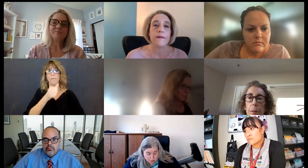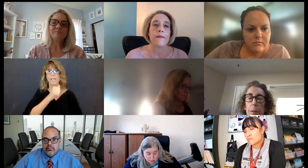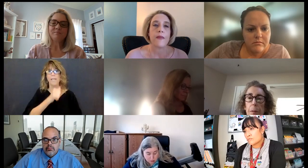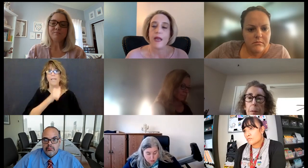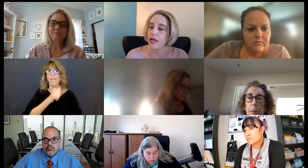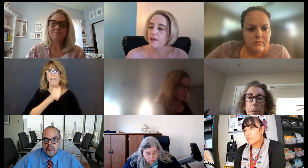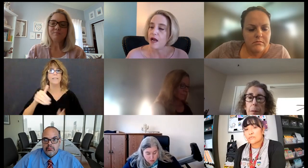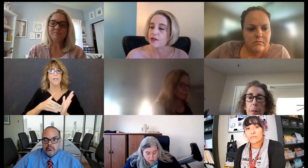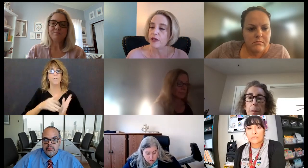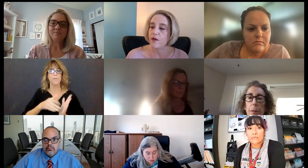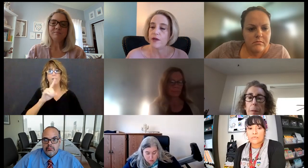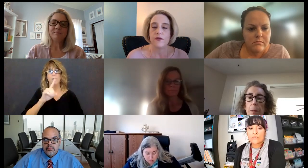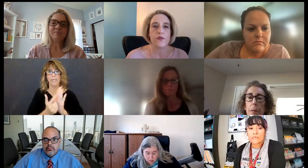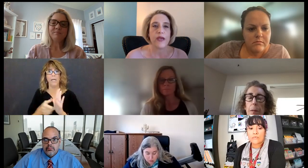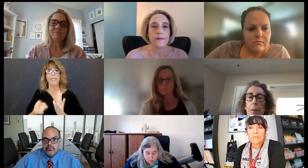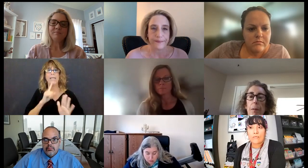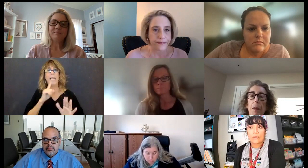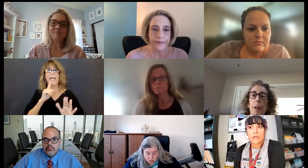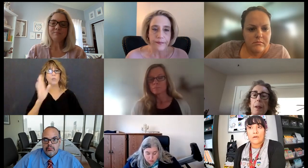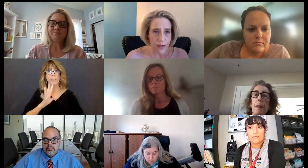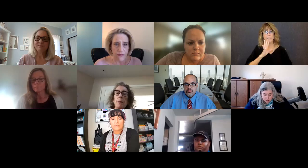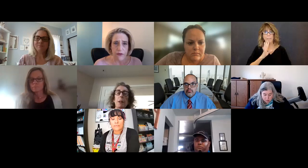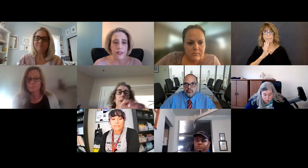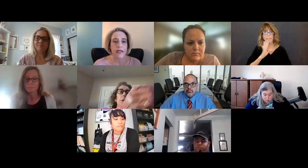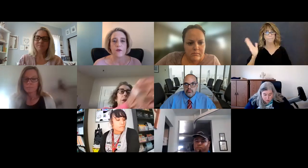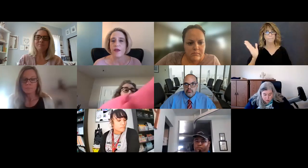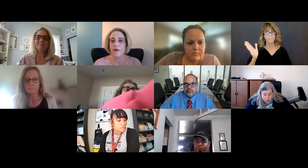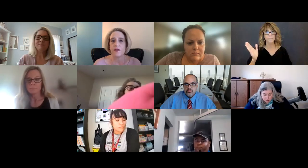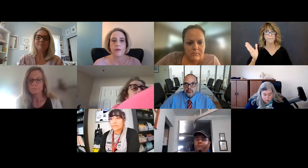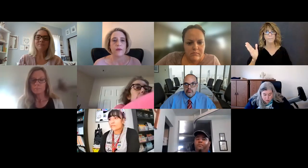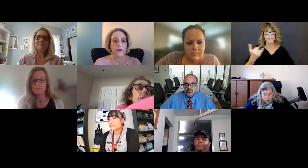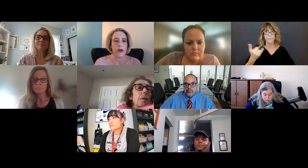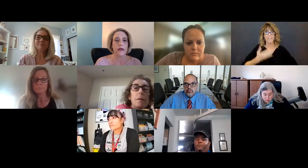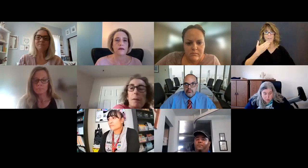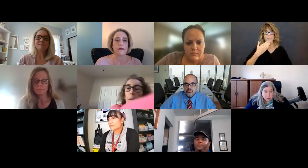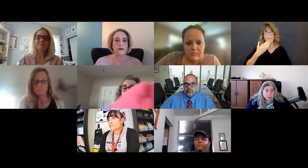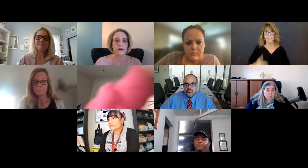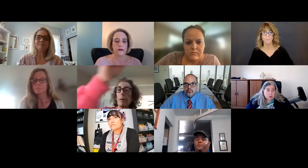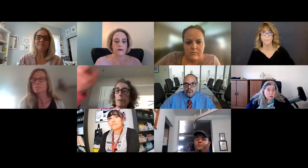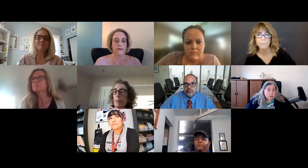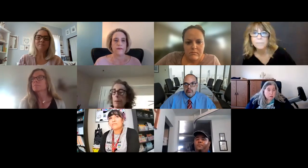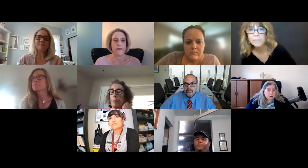Law, and he is actually going to speak for us today. So thank you, Asim, if you're ready.